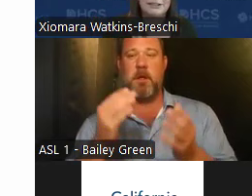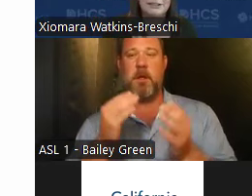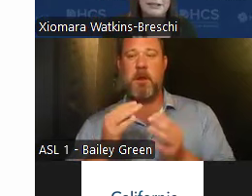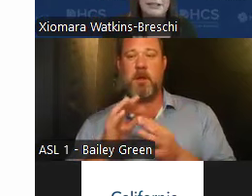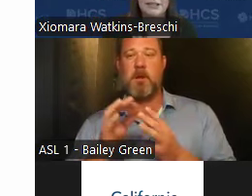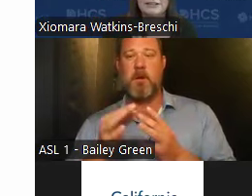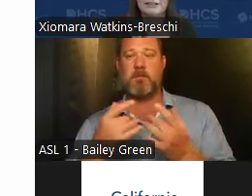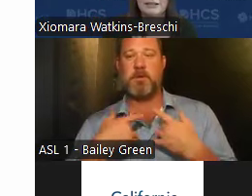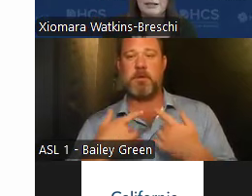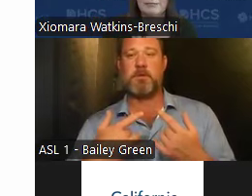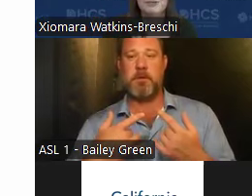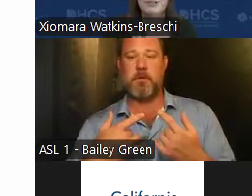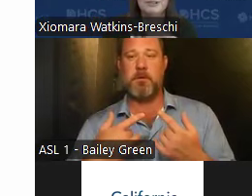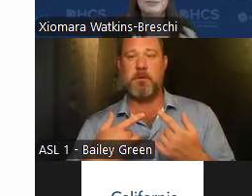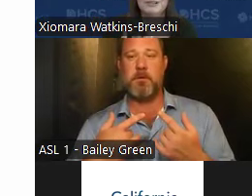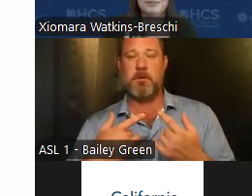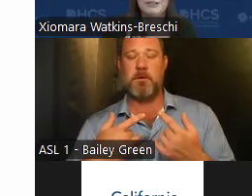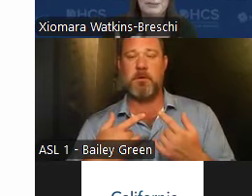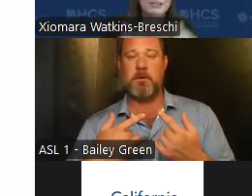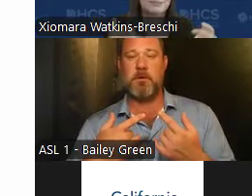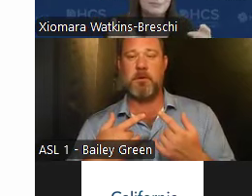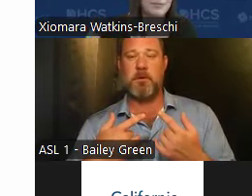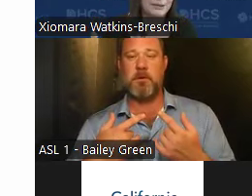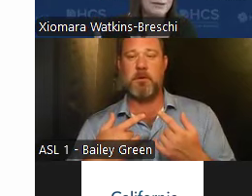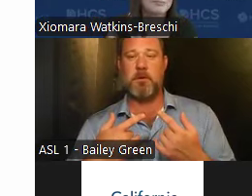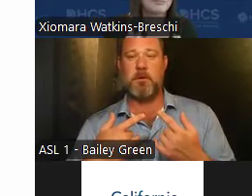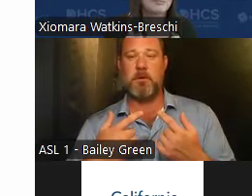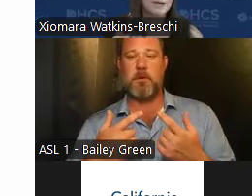we're considering is, it's a much